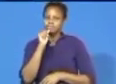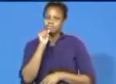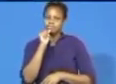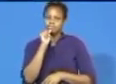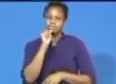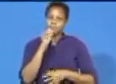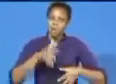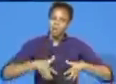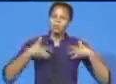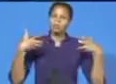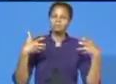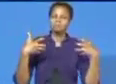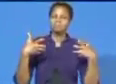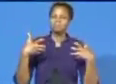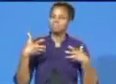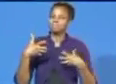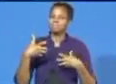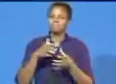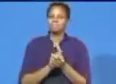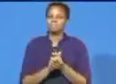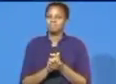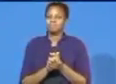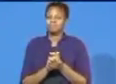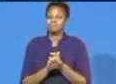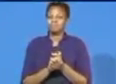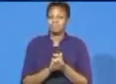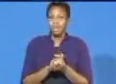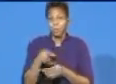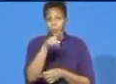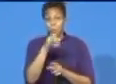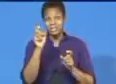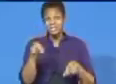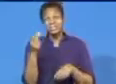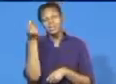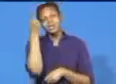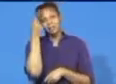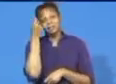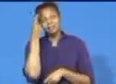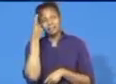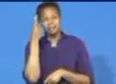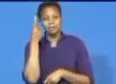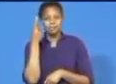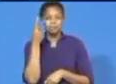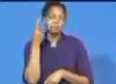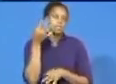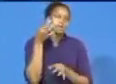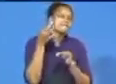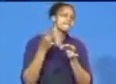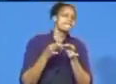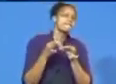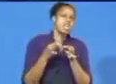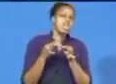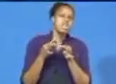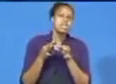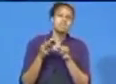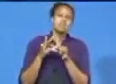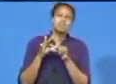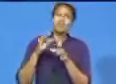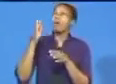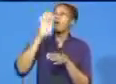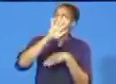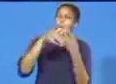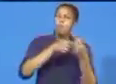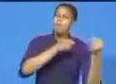Uprooted from her culture. But you've got to understand, faith in